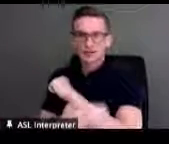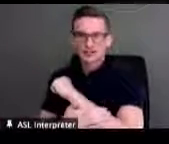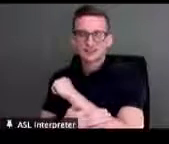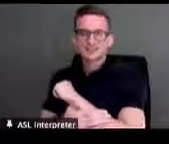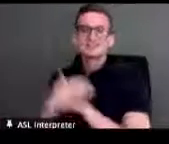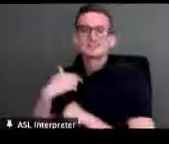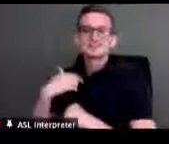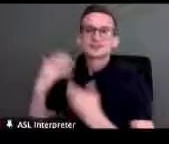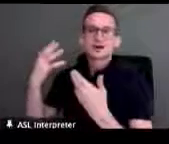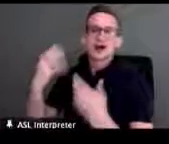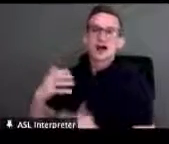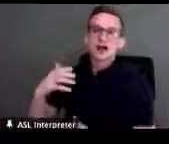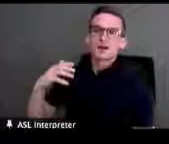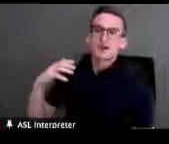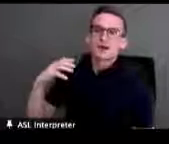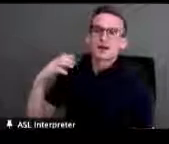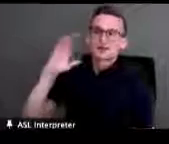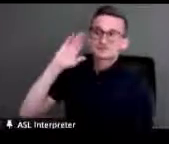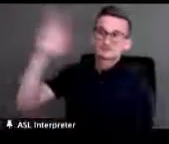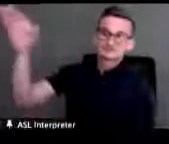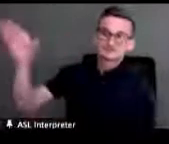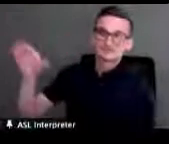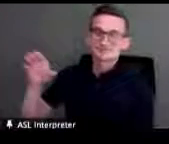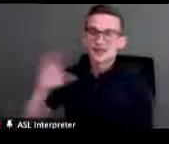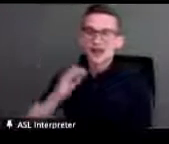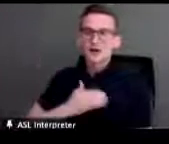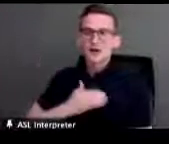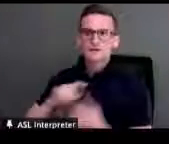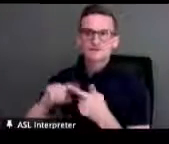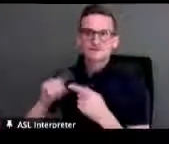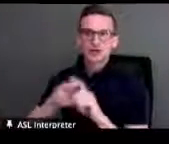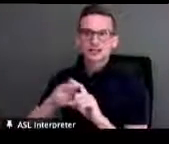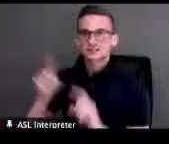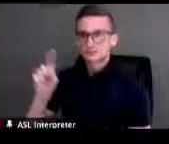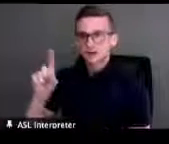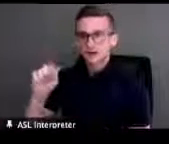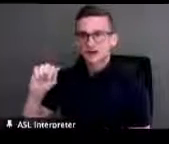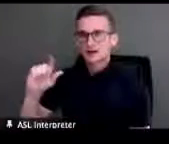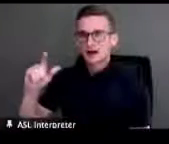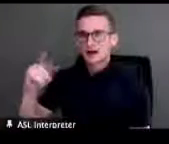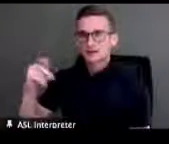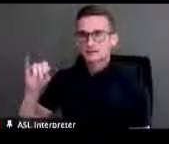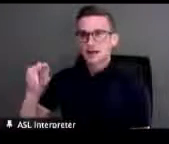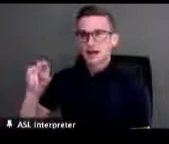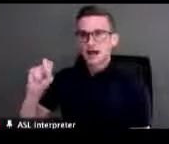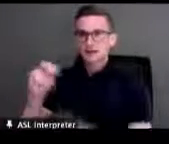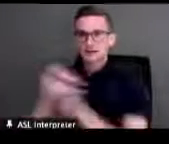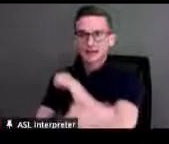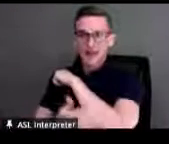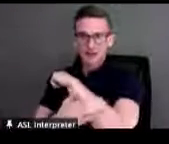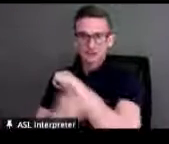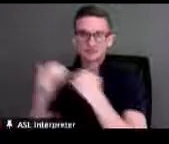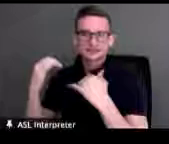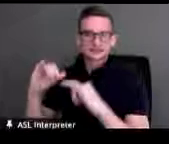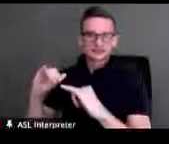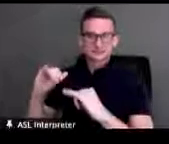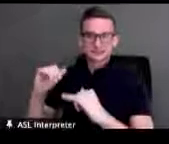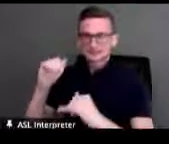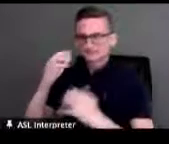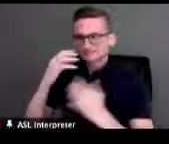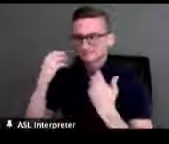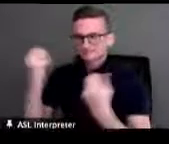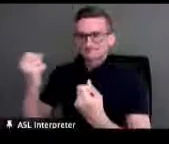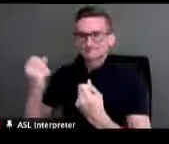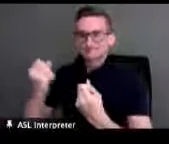our friends in Alpine County who are still recovering from fires and earthquakes, and all of our friends